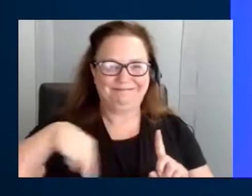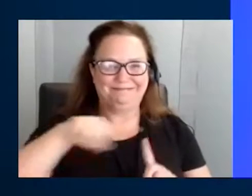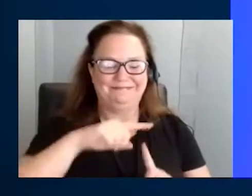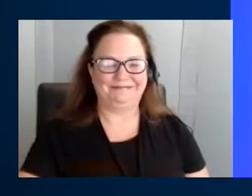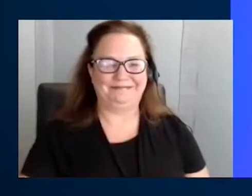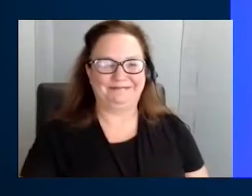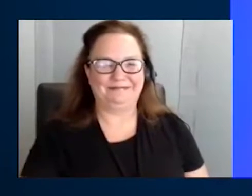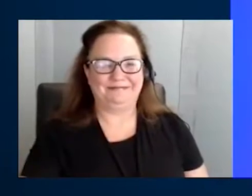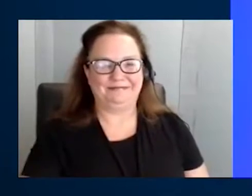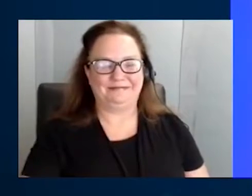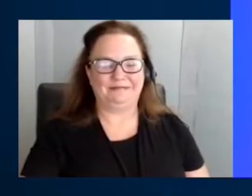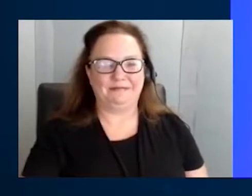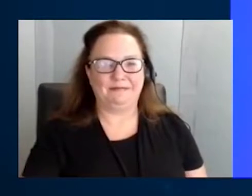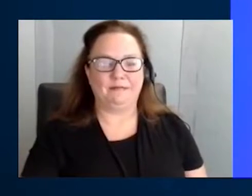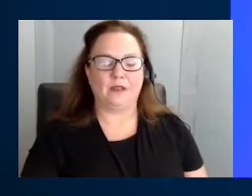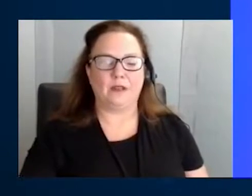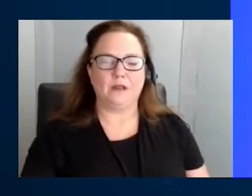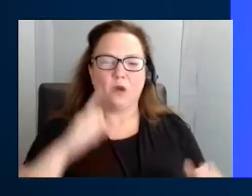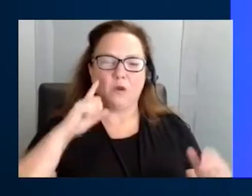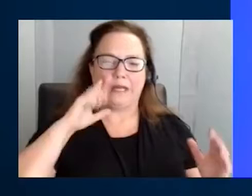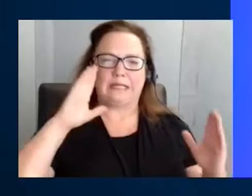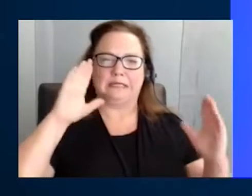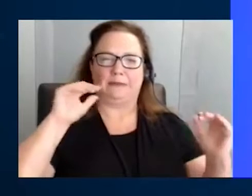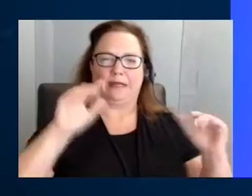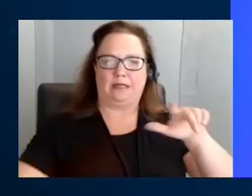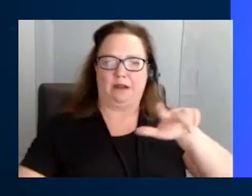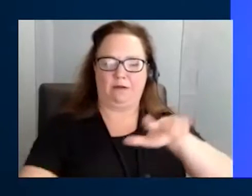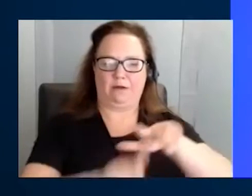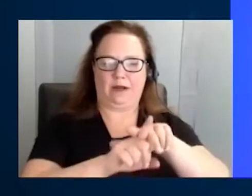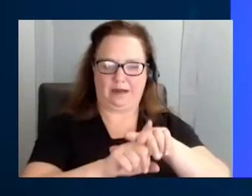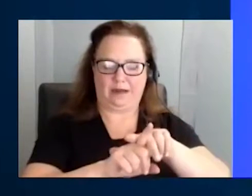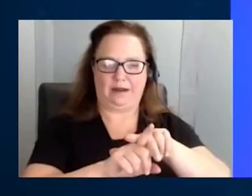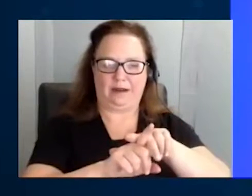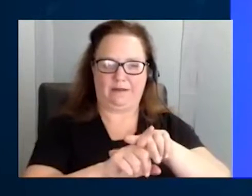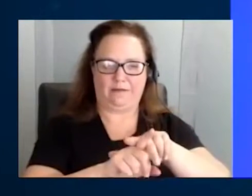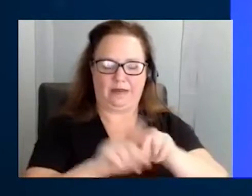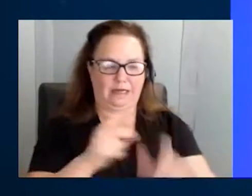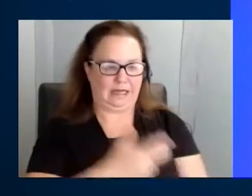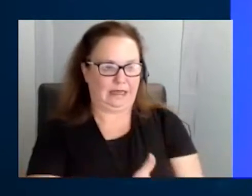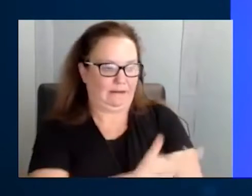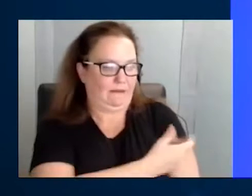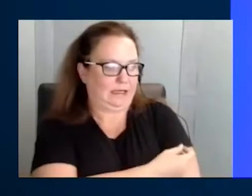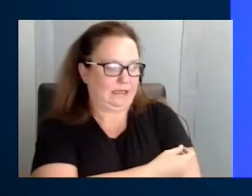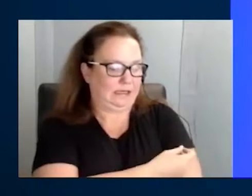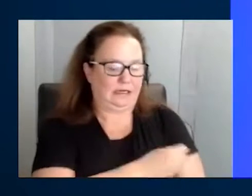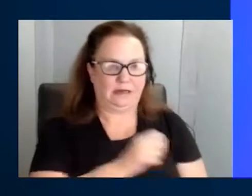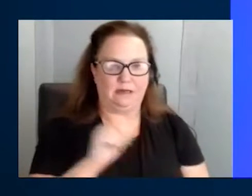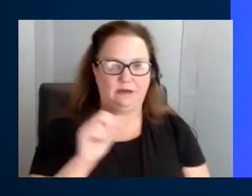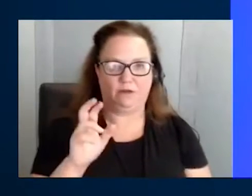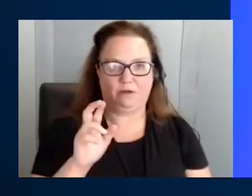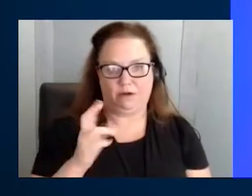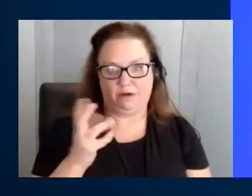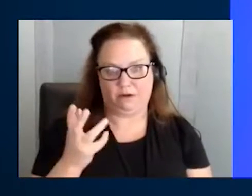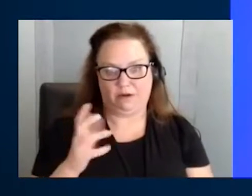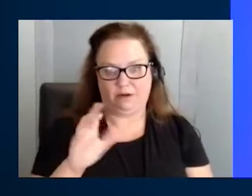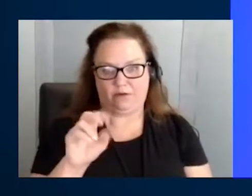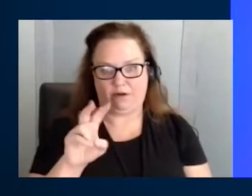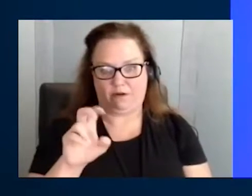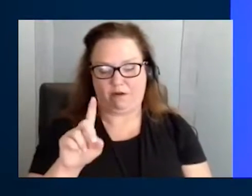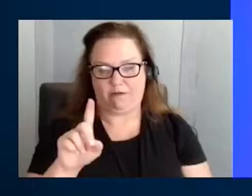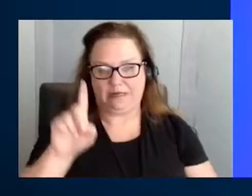what should people expect once they do arrive at the track to get that vaccine or even take a COVID-19 test?